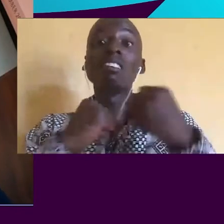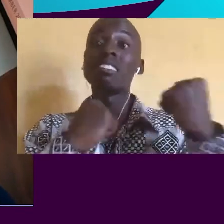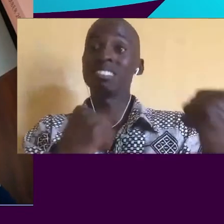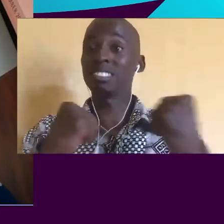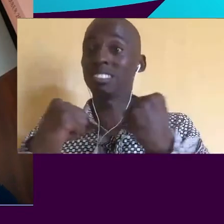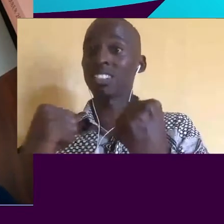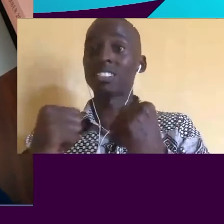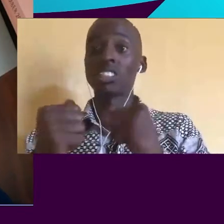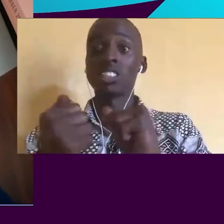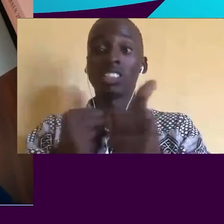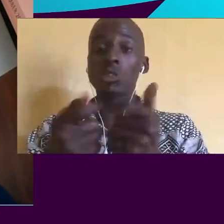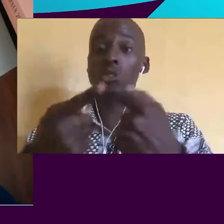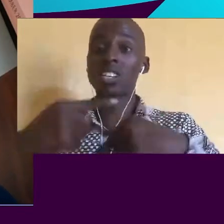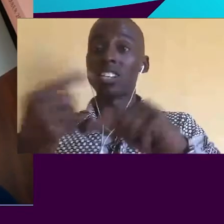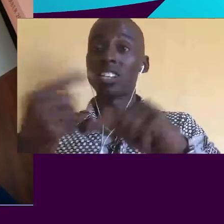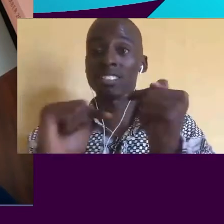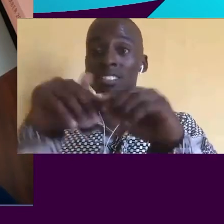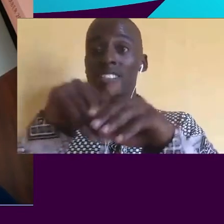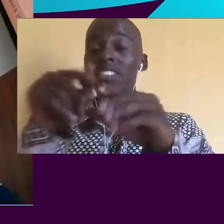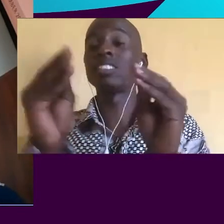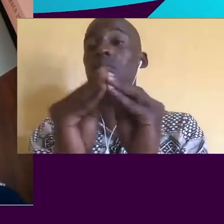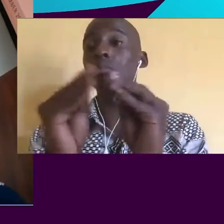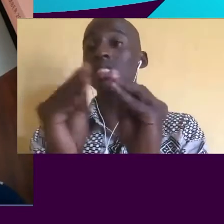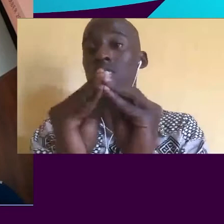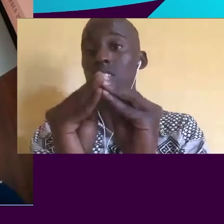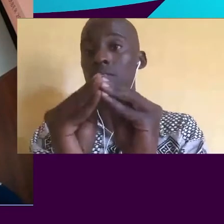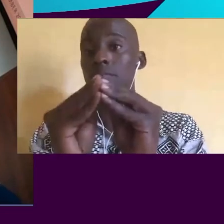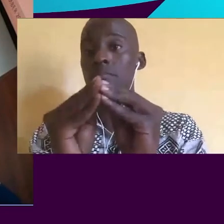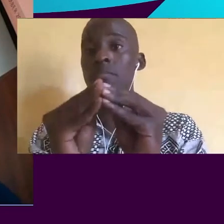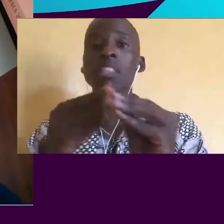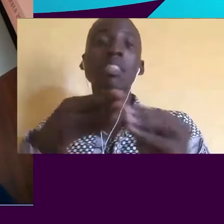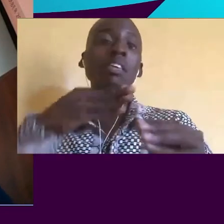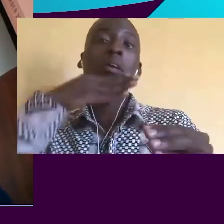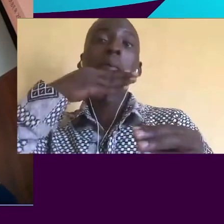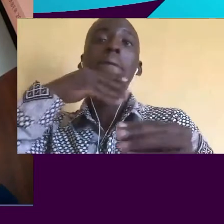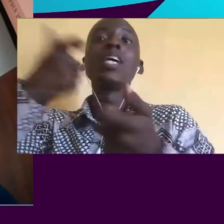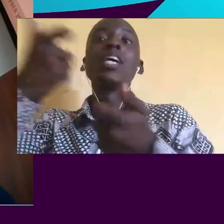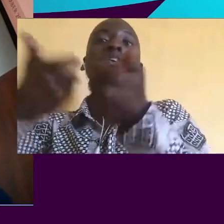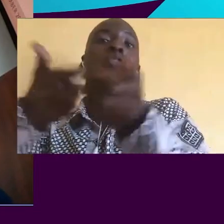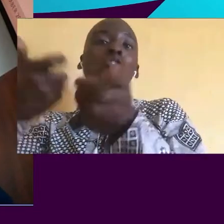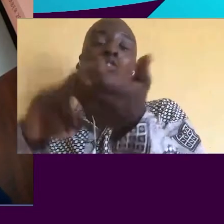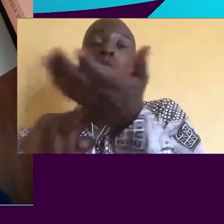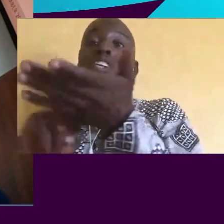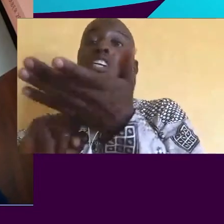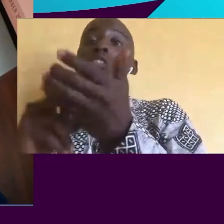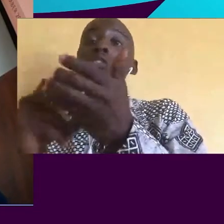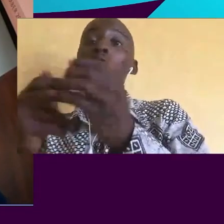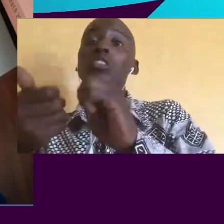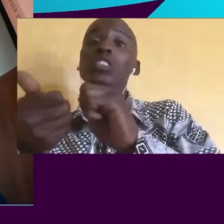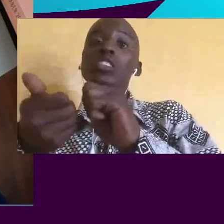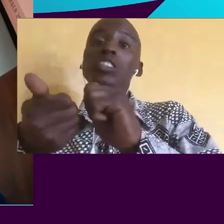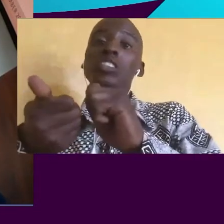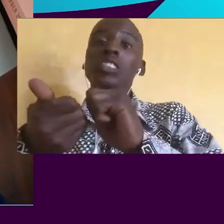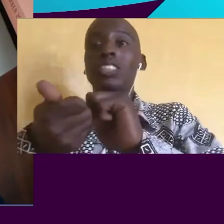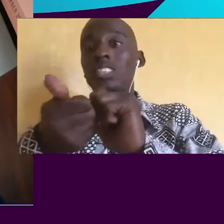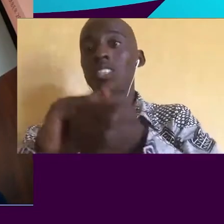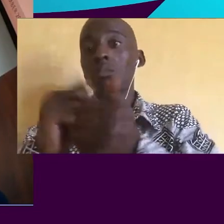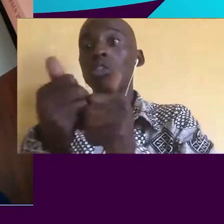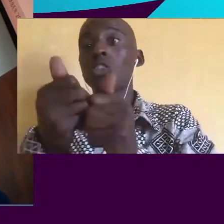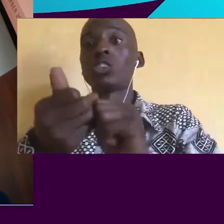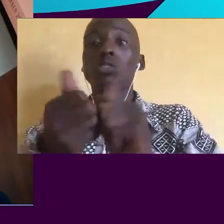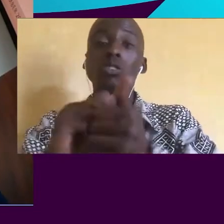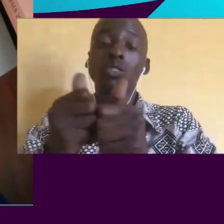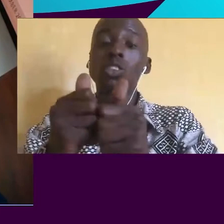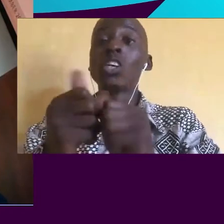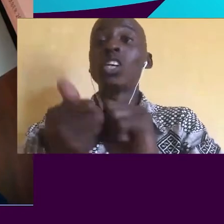this meeting of male dominance, we can use sports to challenge male dominance